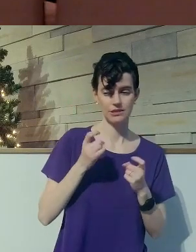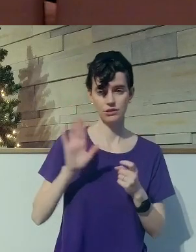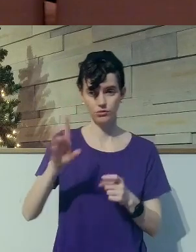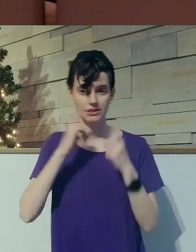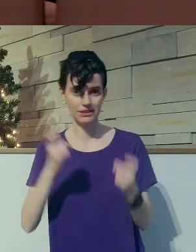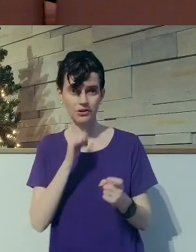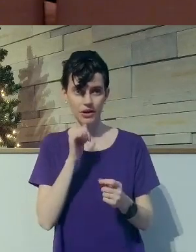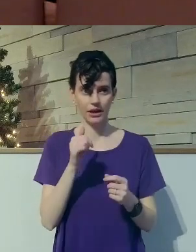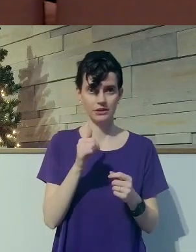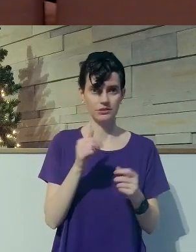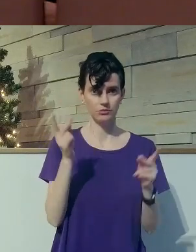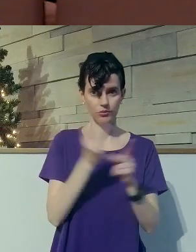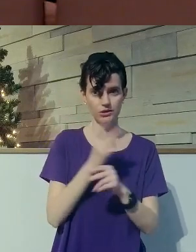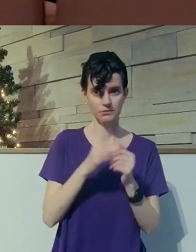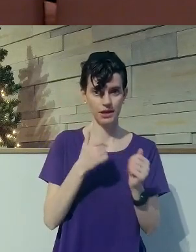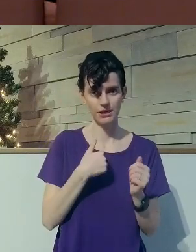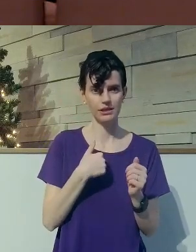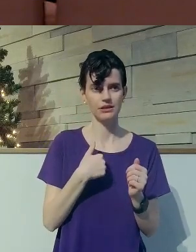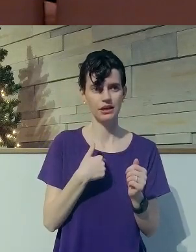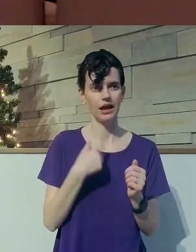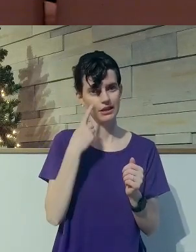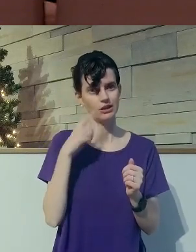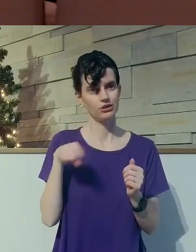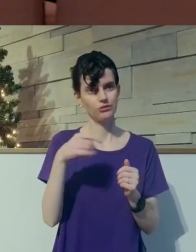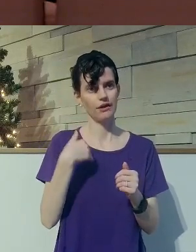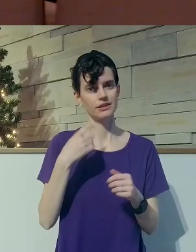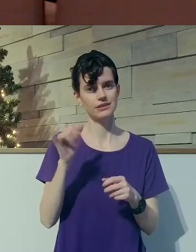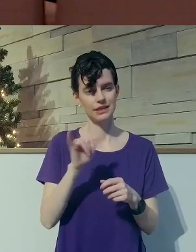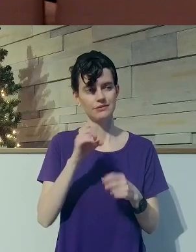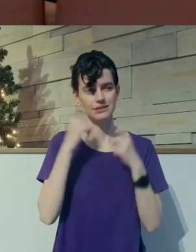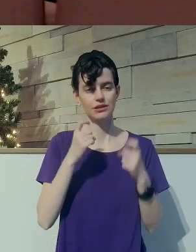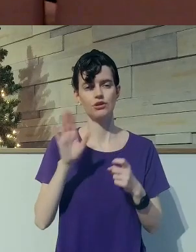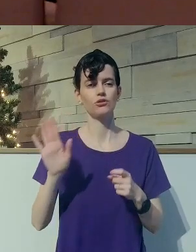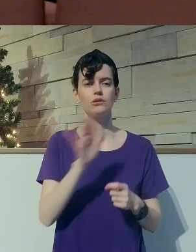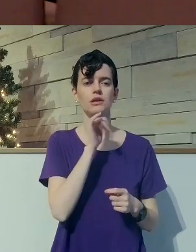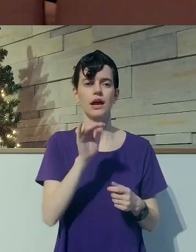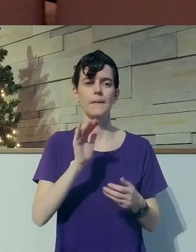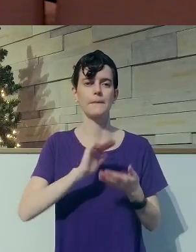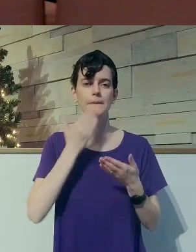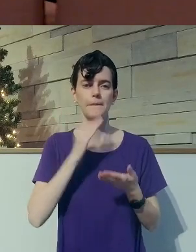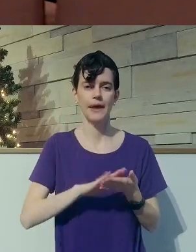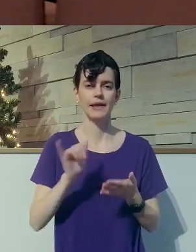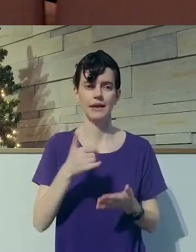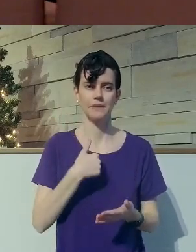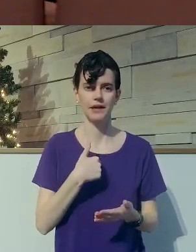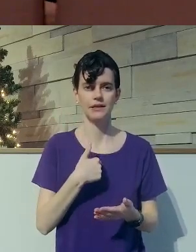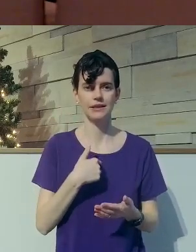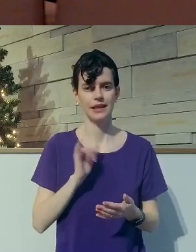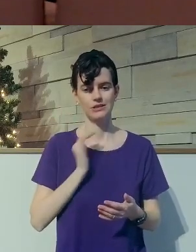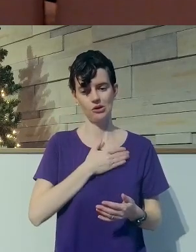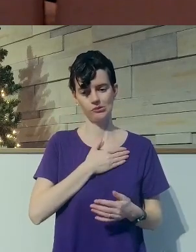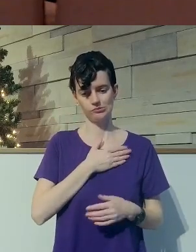bad as your sins. Have y'all noticed that? I bet you probably have the same kind of sins in your life, right? Yours aren't as bad as mine. That's just human nature, I think, human sinful